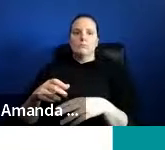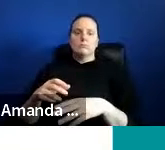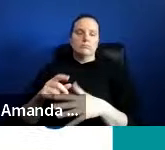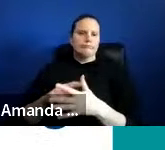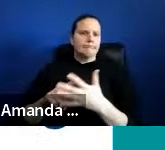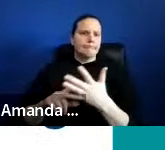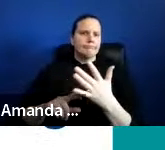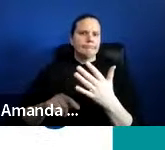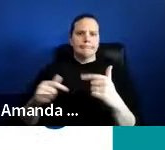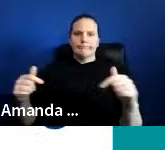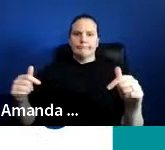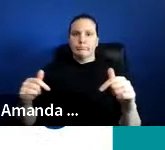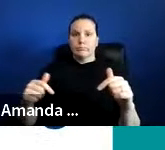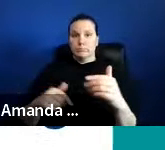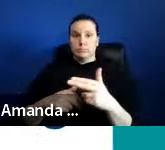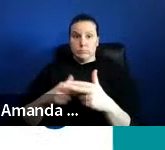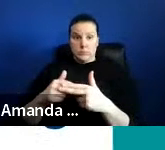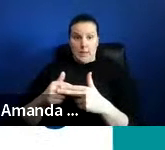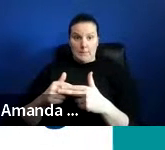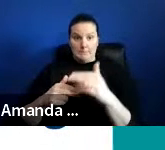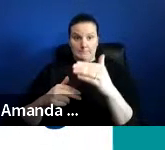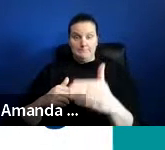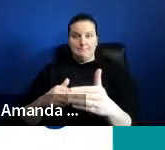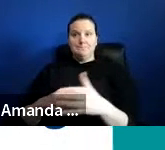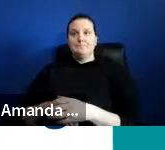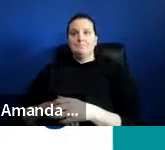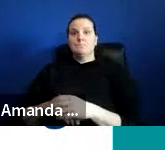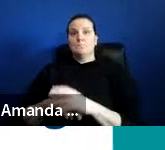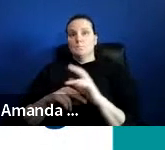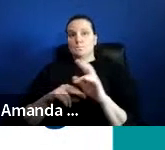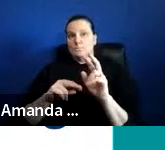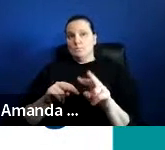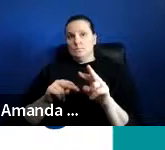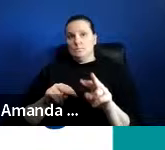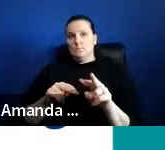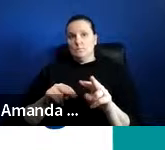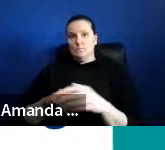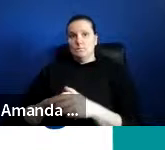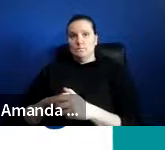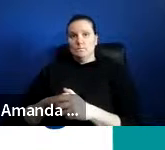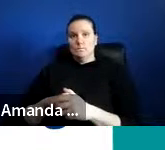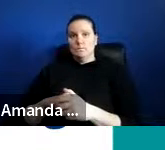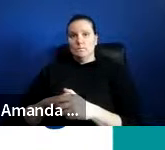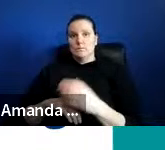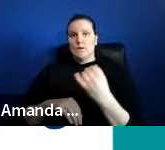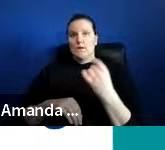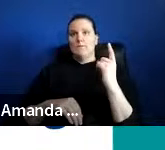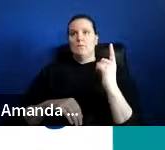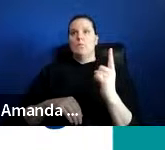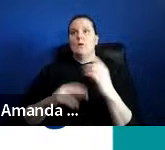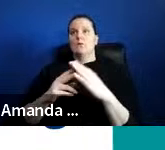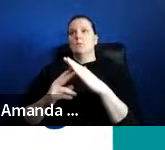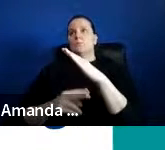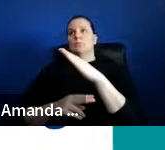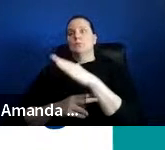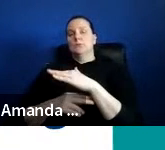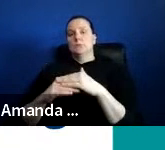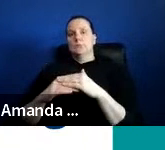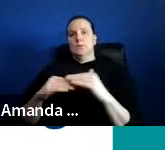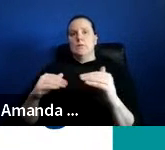please. And this is a view if it were a single level